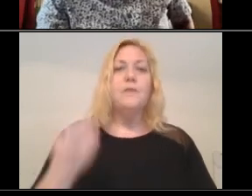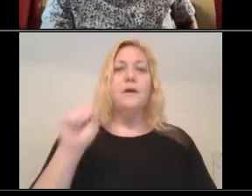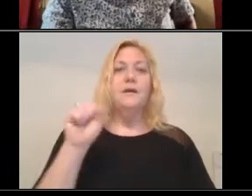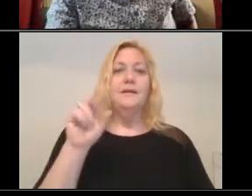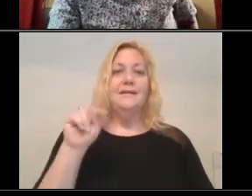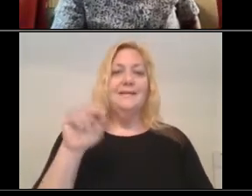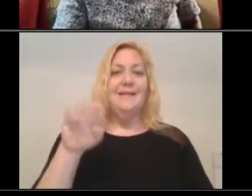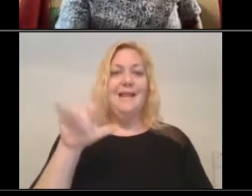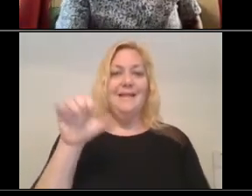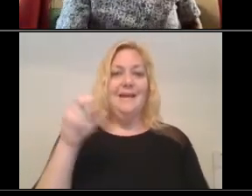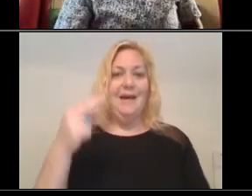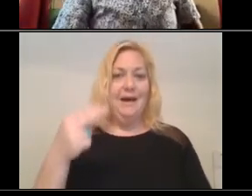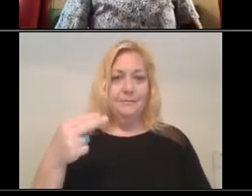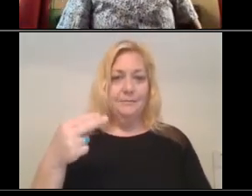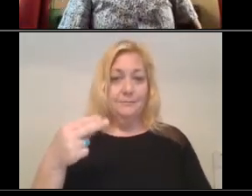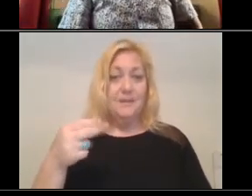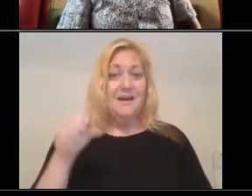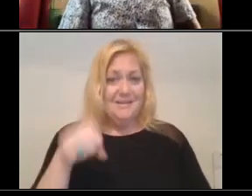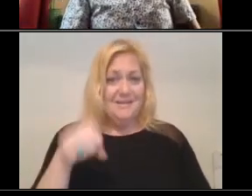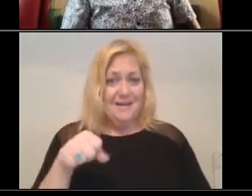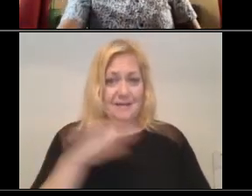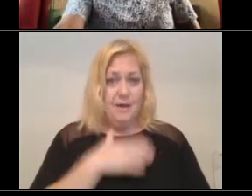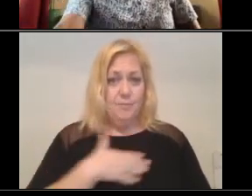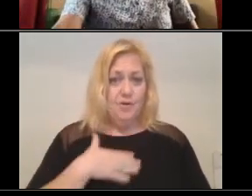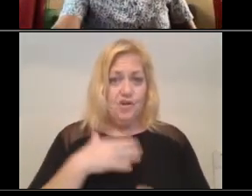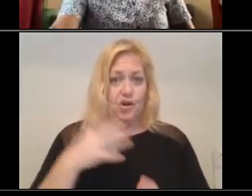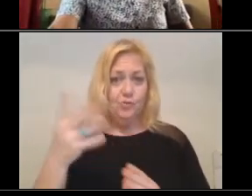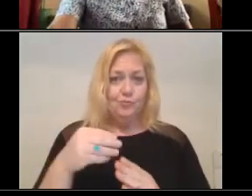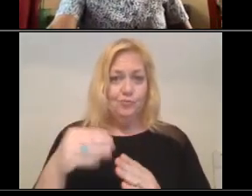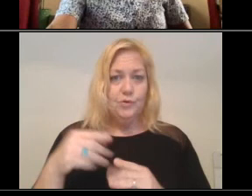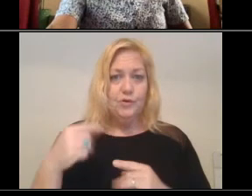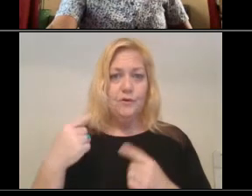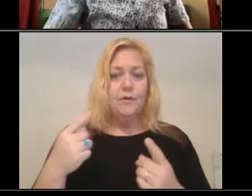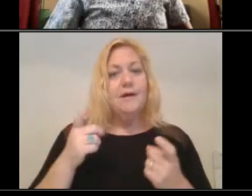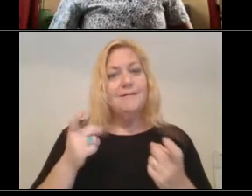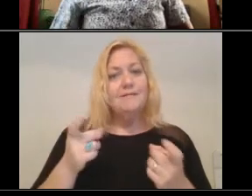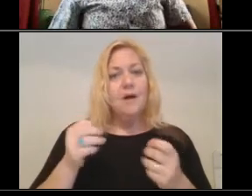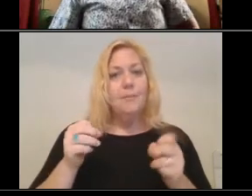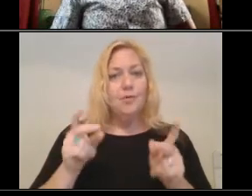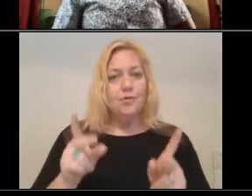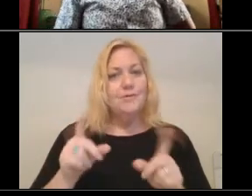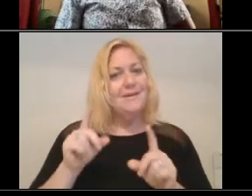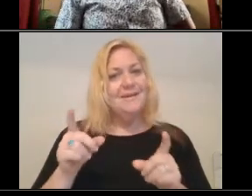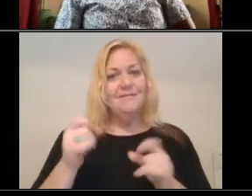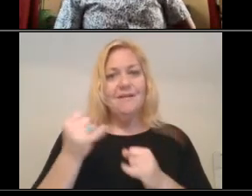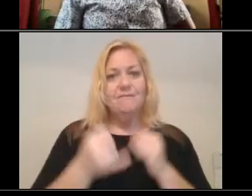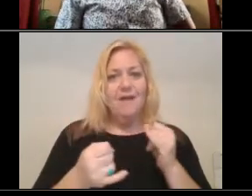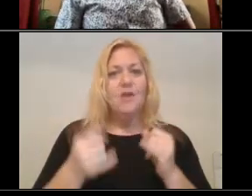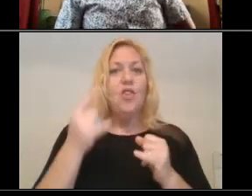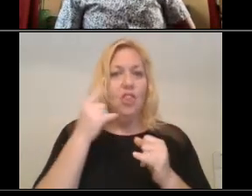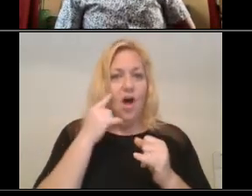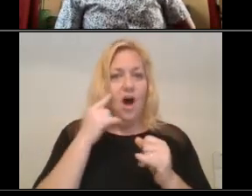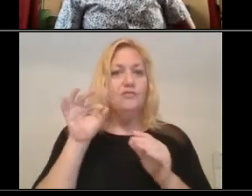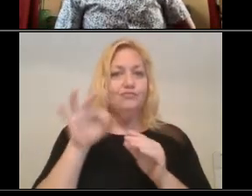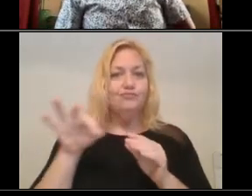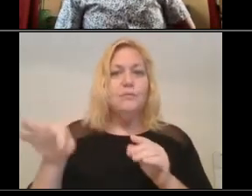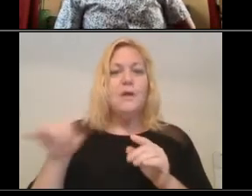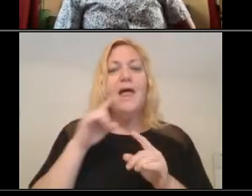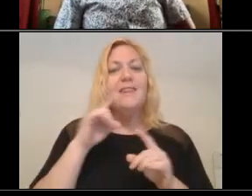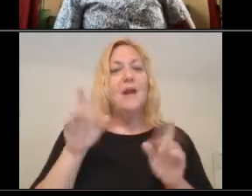appreciate all of your guys' input so far, and I'm going to give us an opportunity to give like final thoughts for everyone, and then I want to open it up to